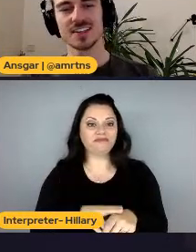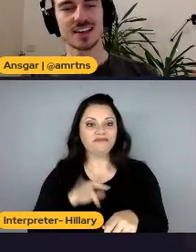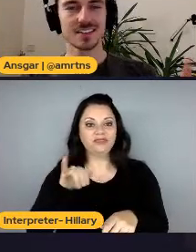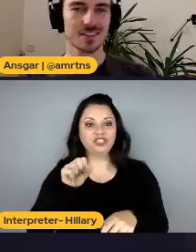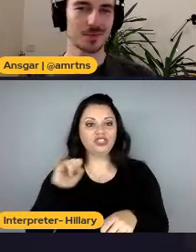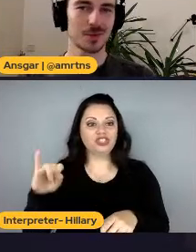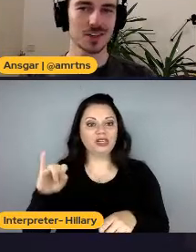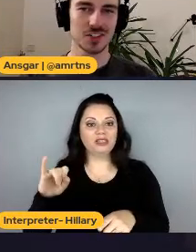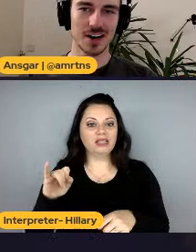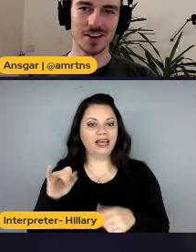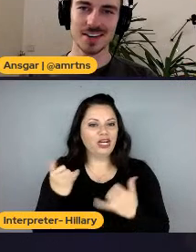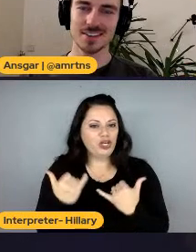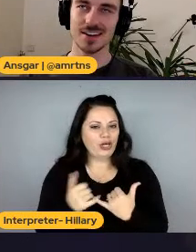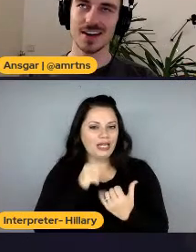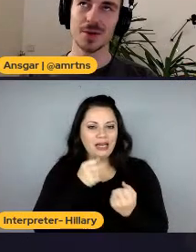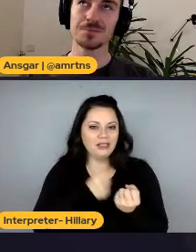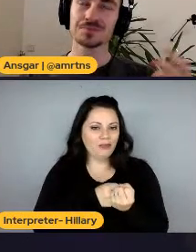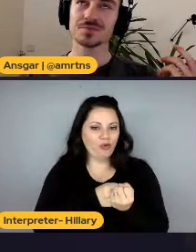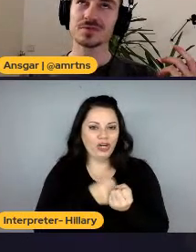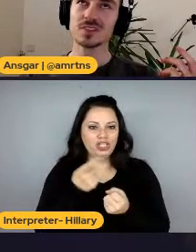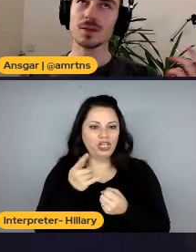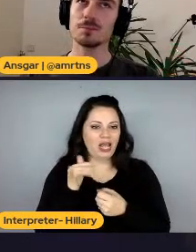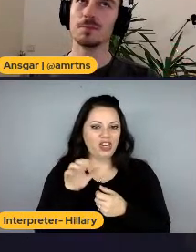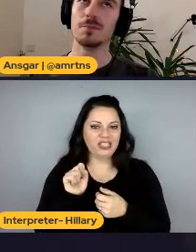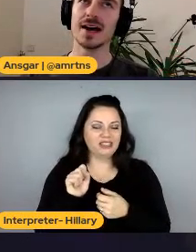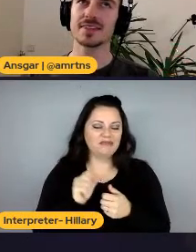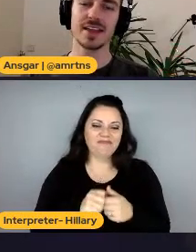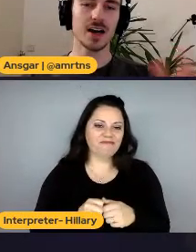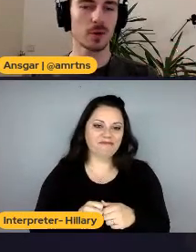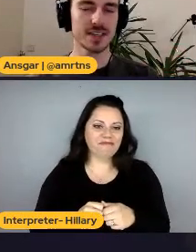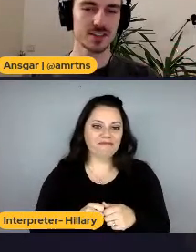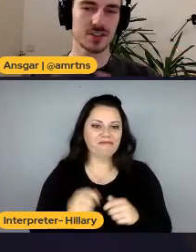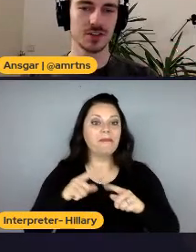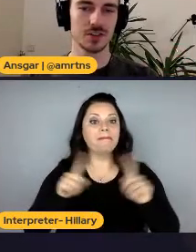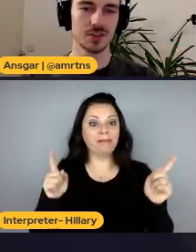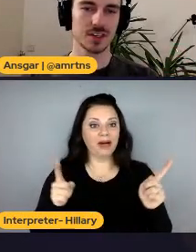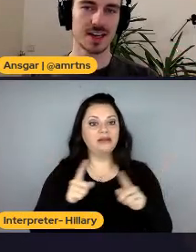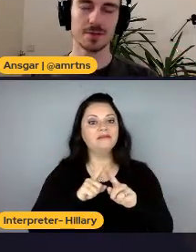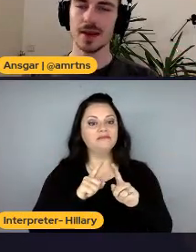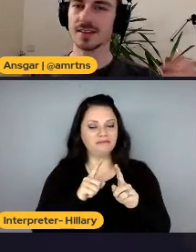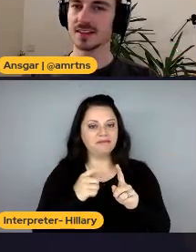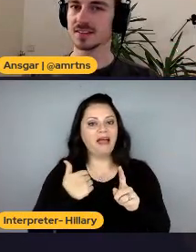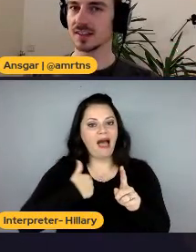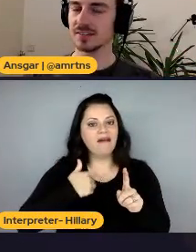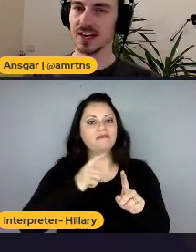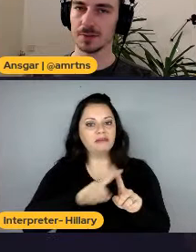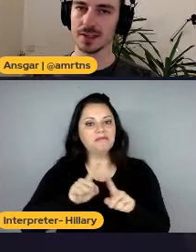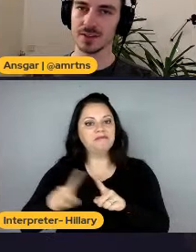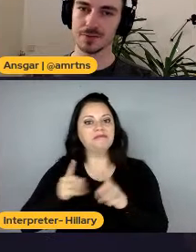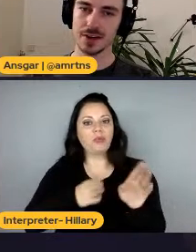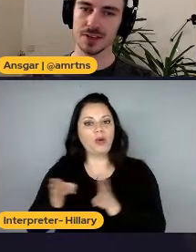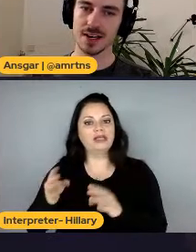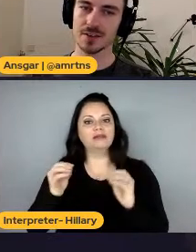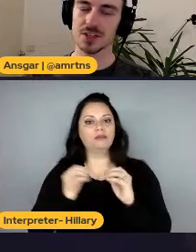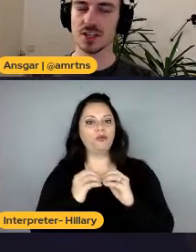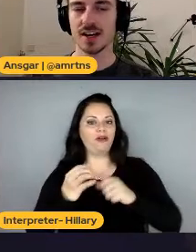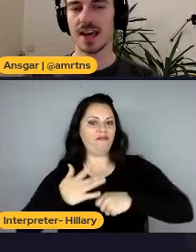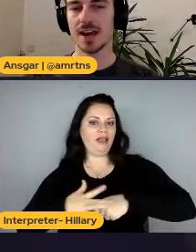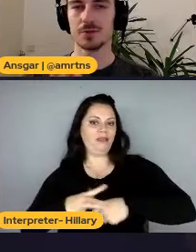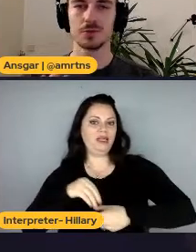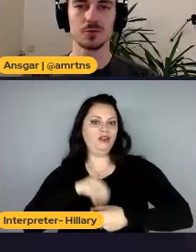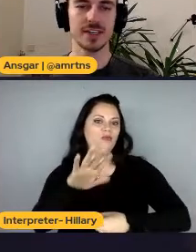JSII currently does not support generics, but there are ways to kind of make that still available in your favorite